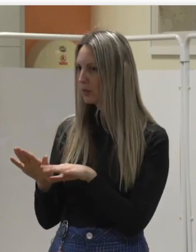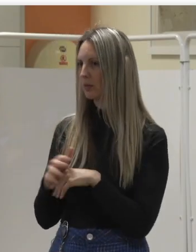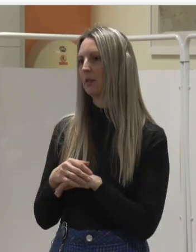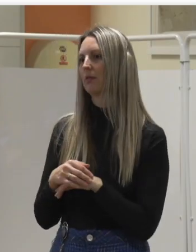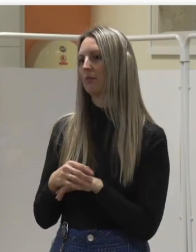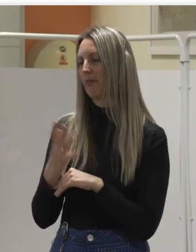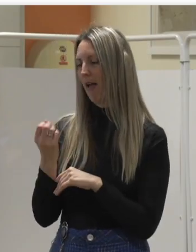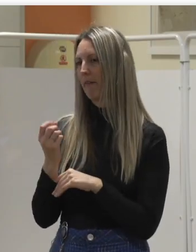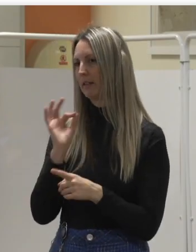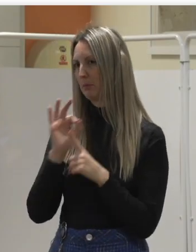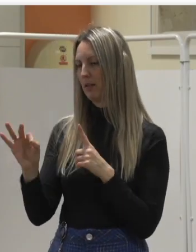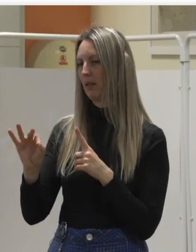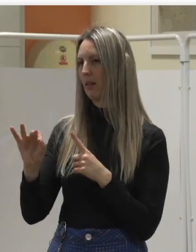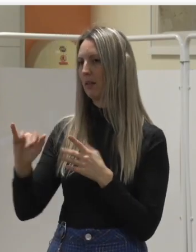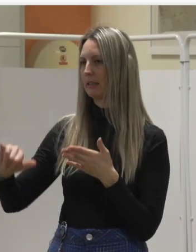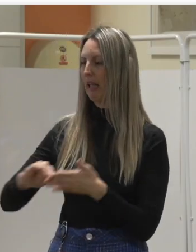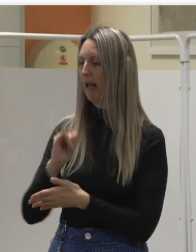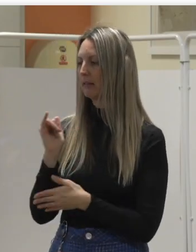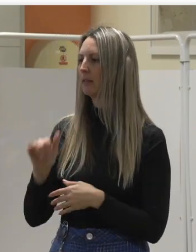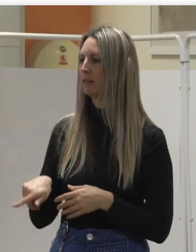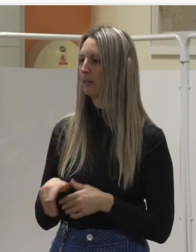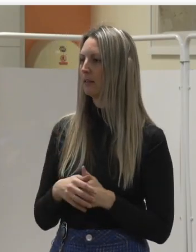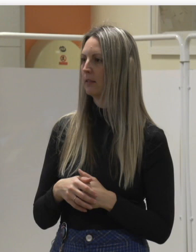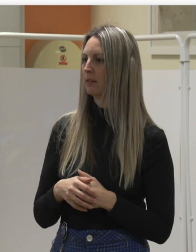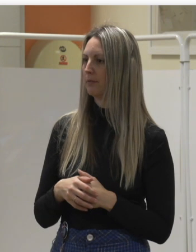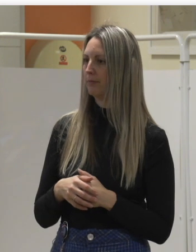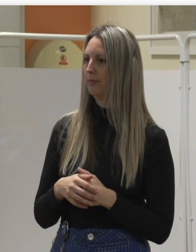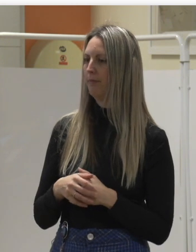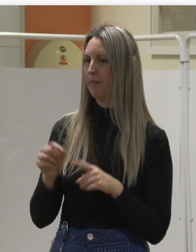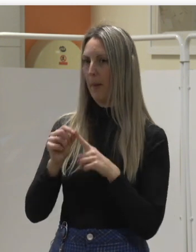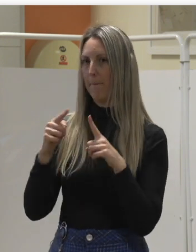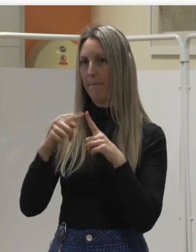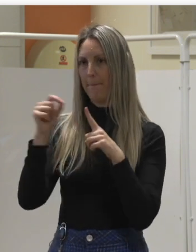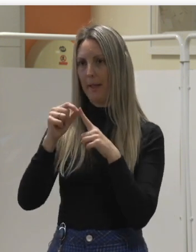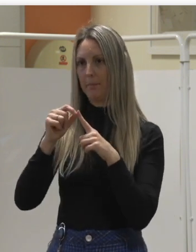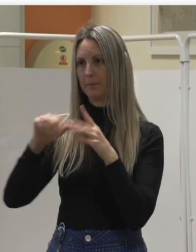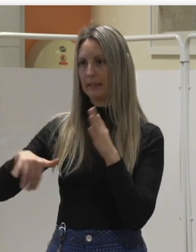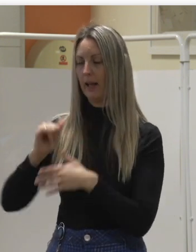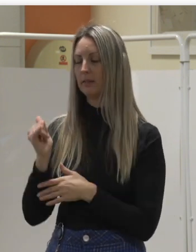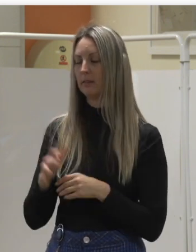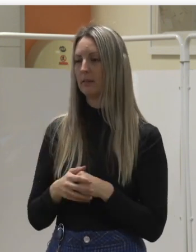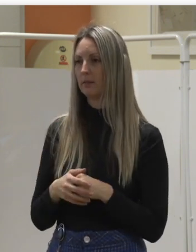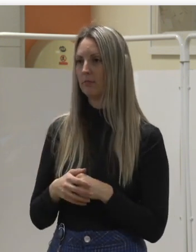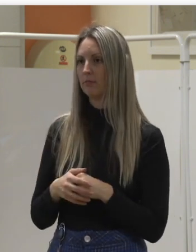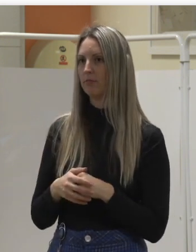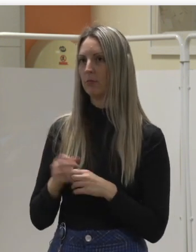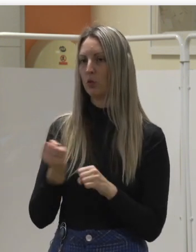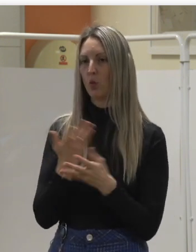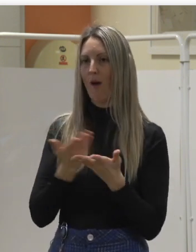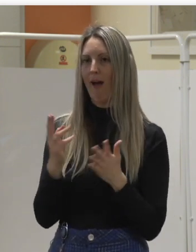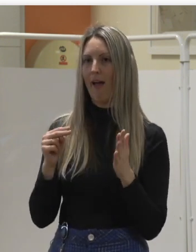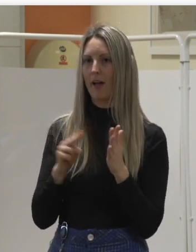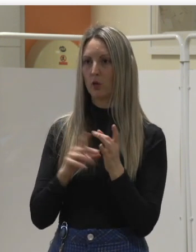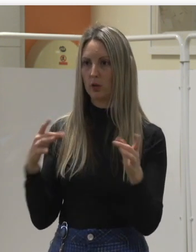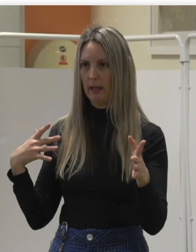some special scans. We resort to something called PET scan, which is a scan done in Nottingham, and which